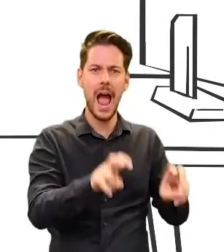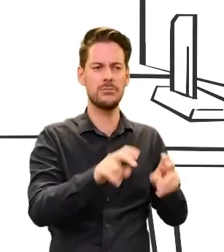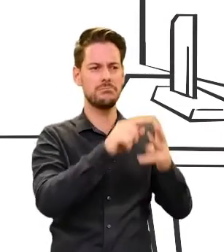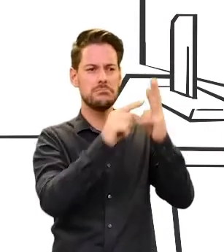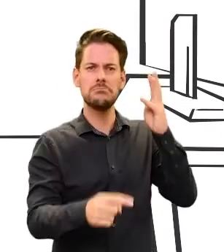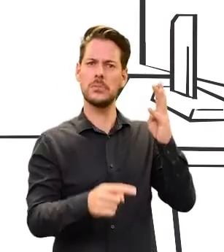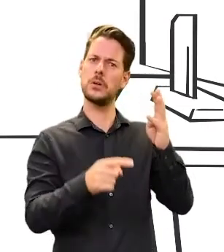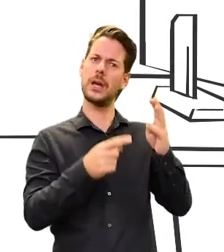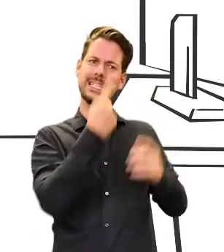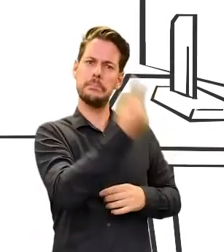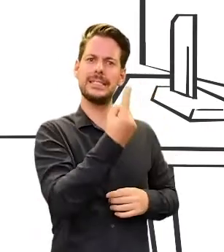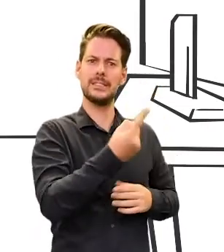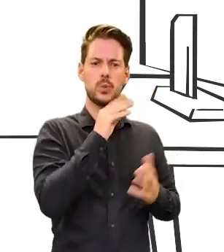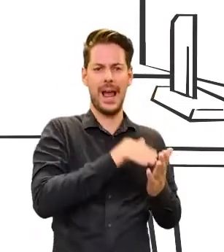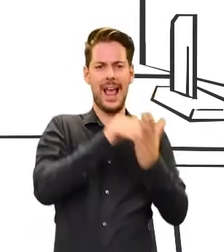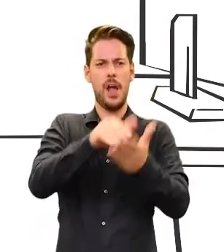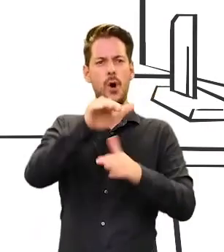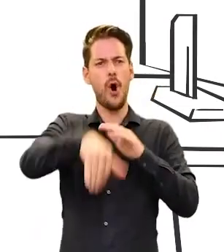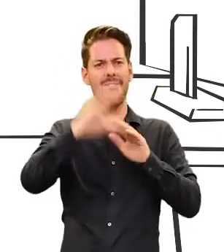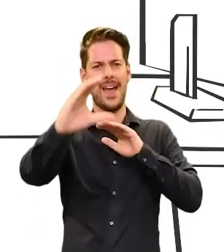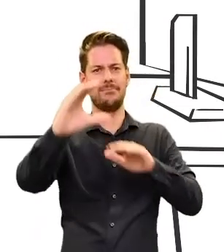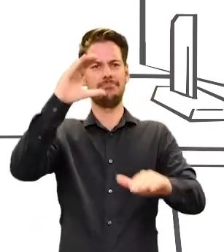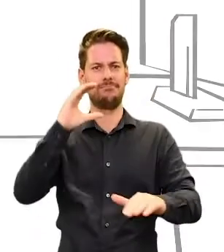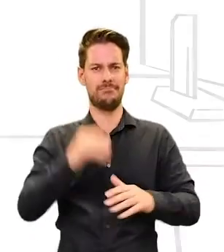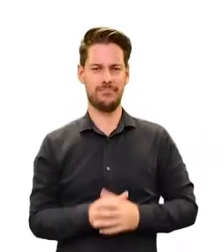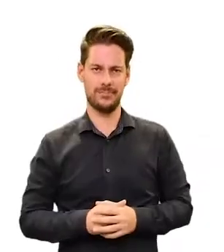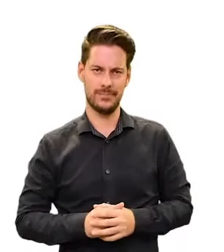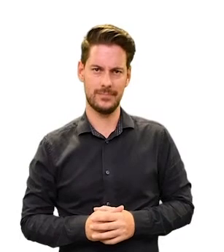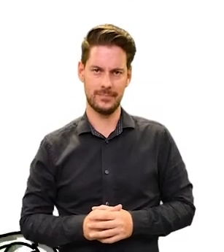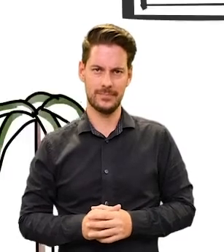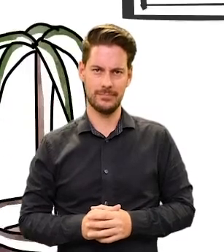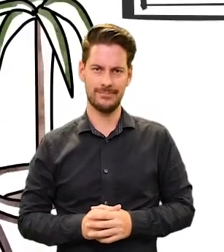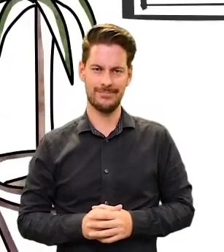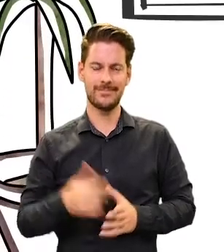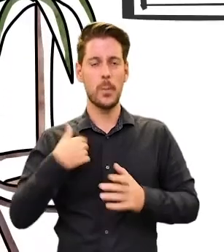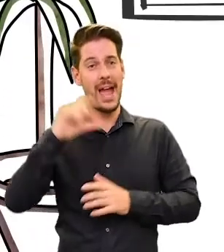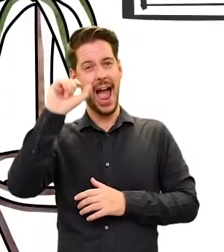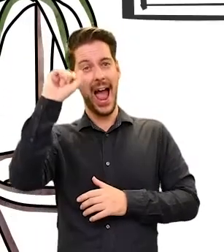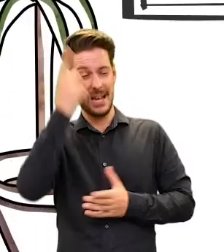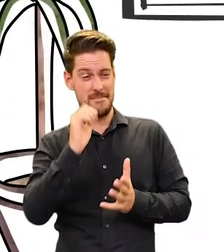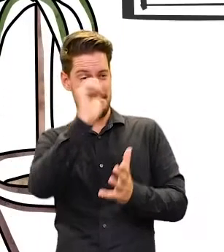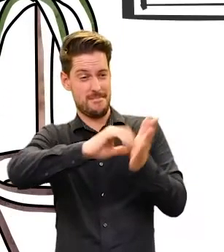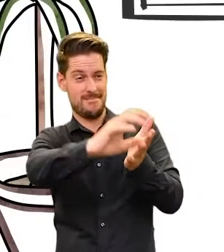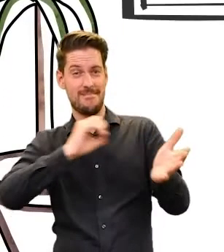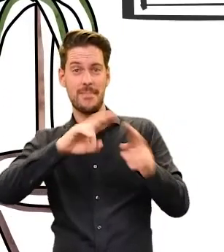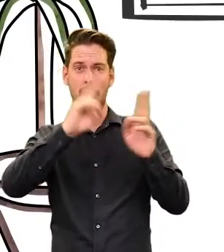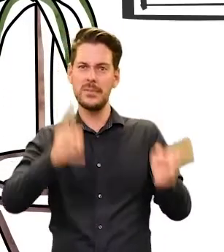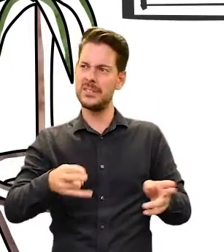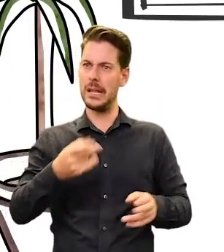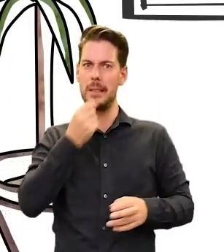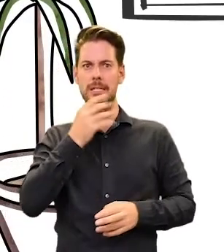business claims, to assist the department with the assessment of compensation. We understand that the resumption of property can be